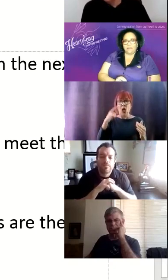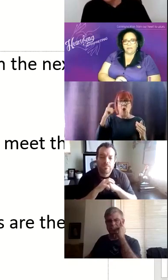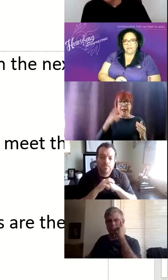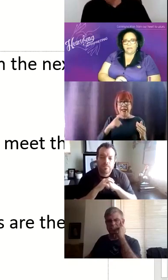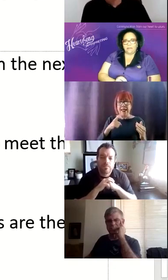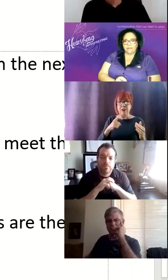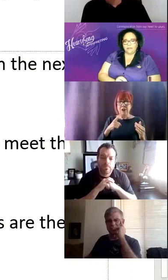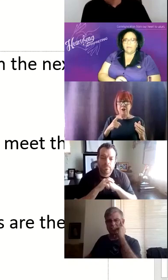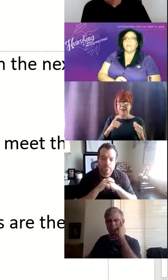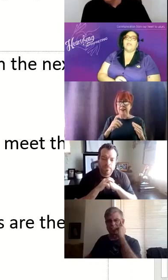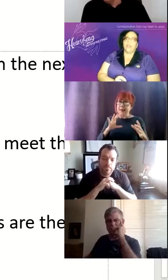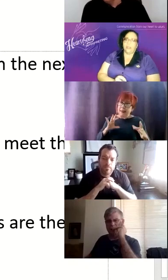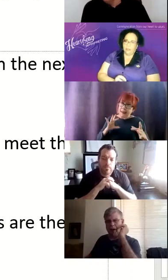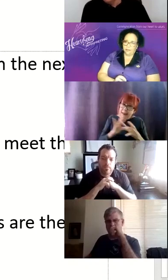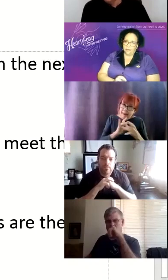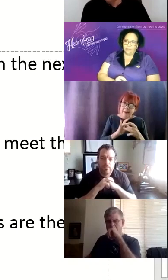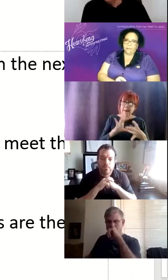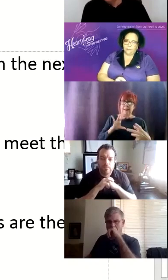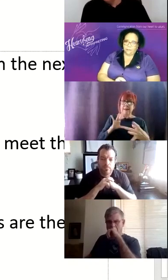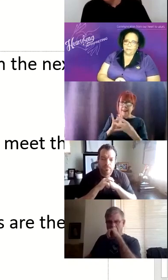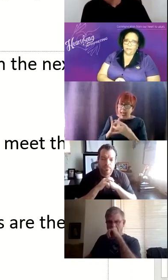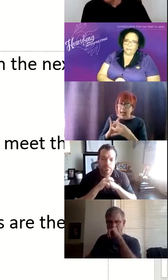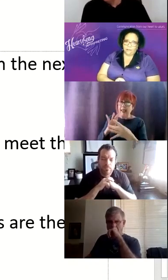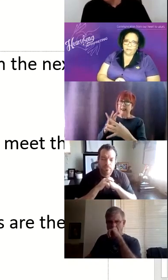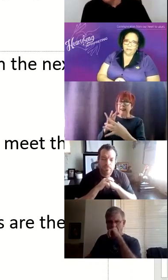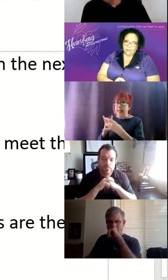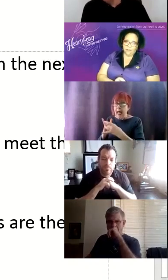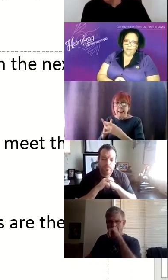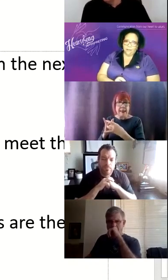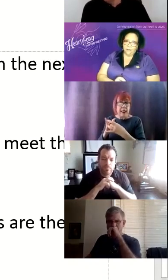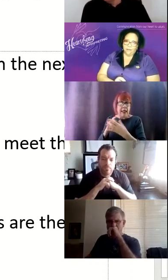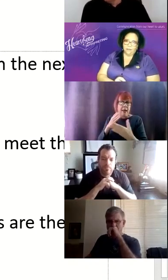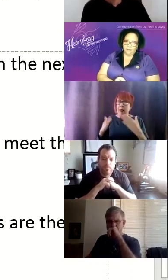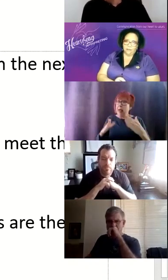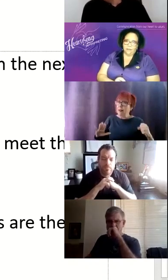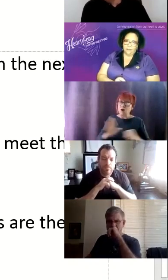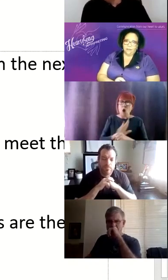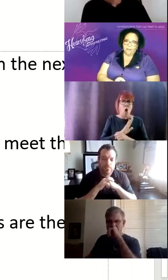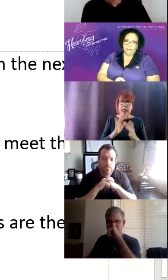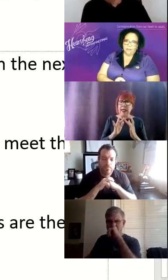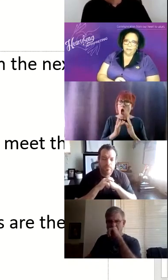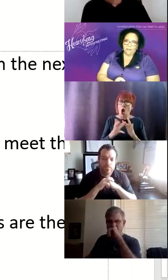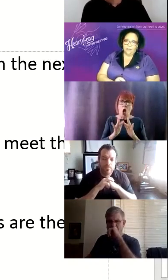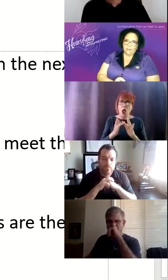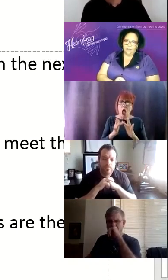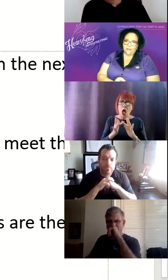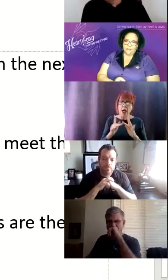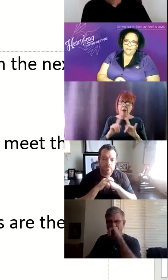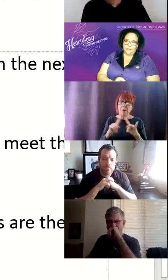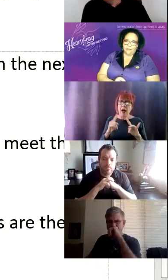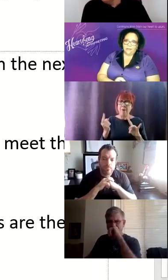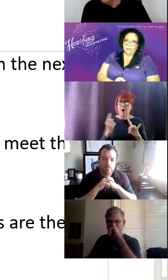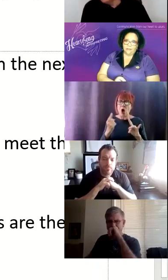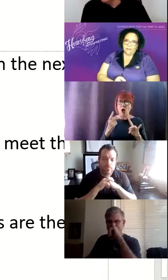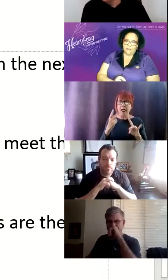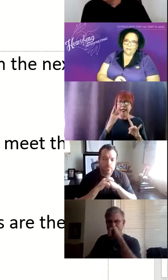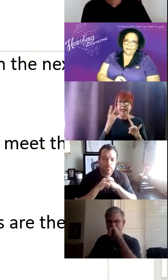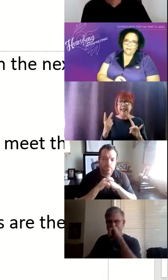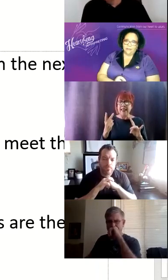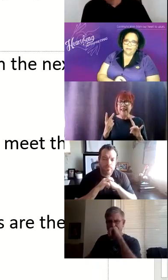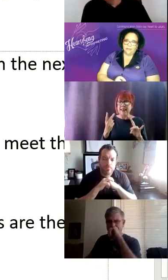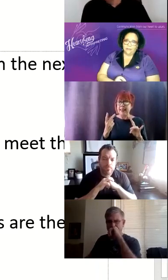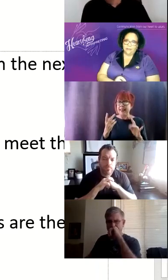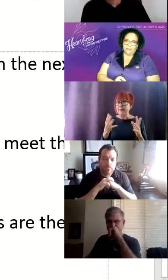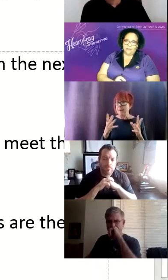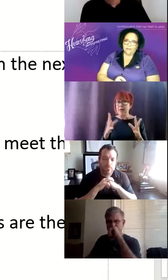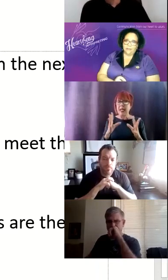connections again, even if it's going to be in a completely online environment. I'm already seeing these little roads occurring. You know, meetings are starting to